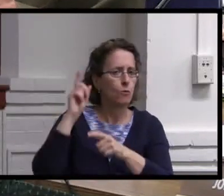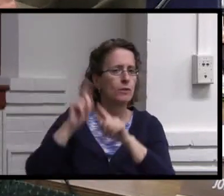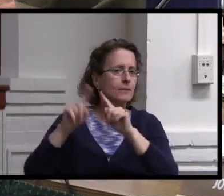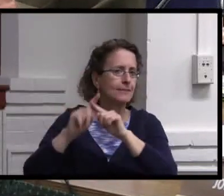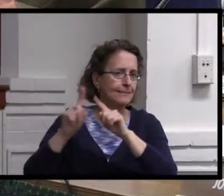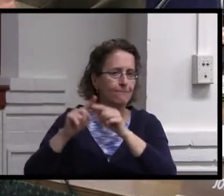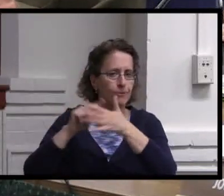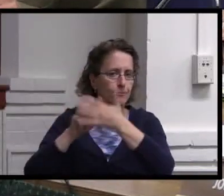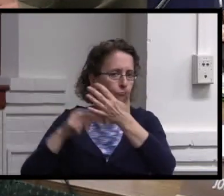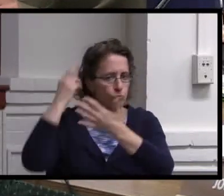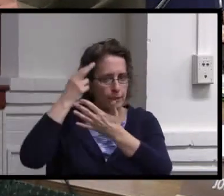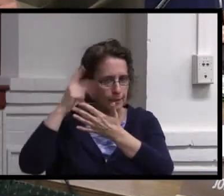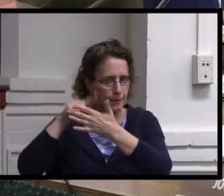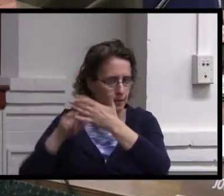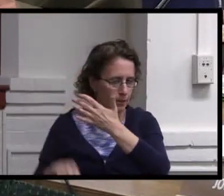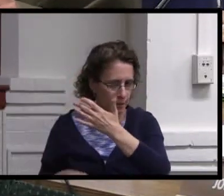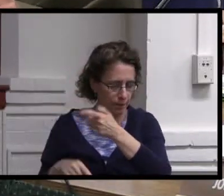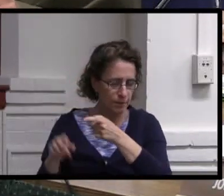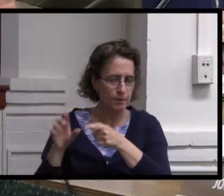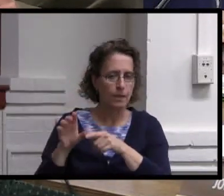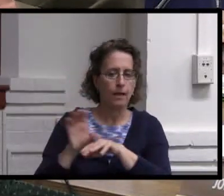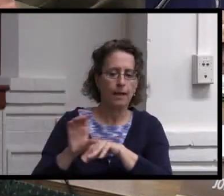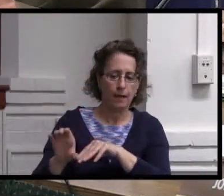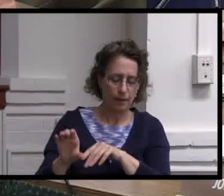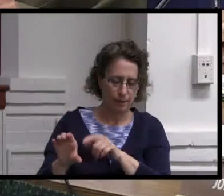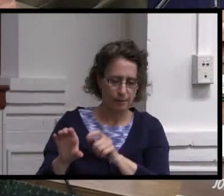not yet fully executed and fully paid for,